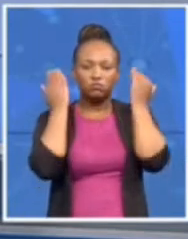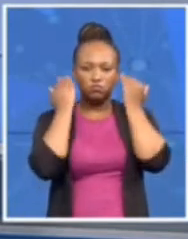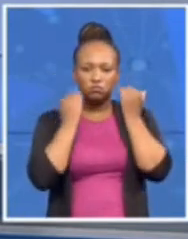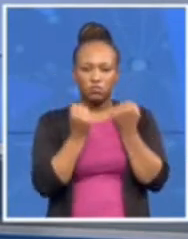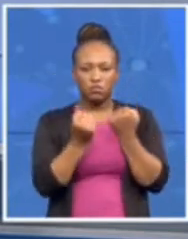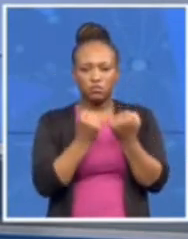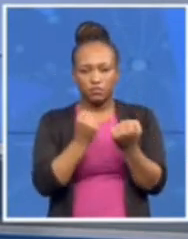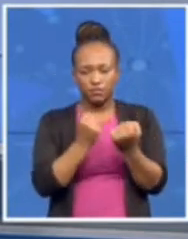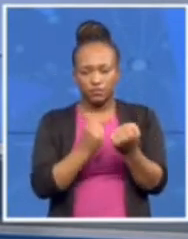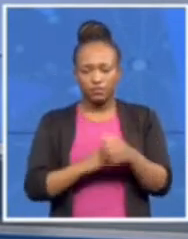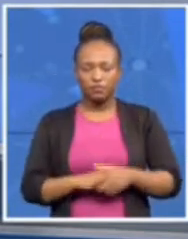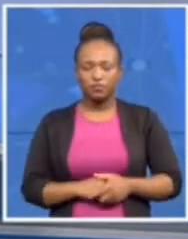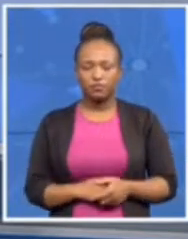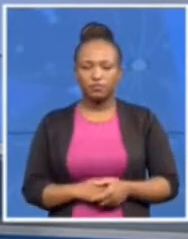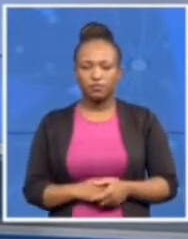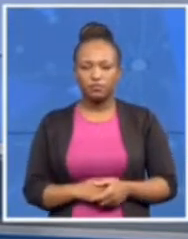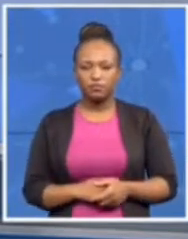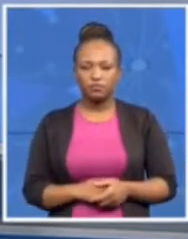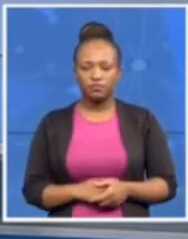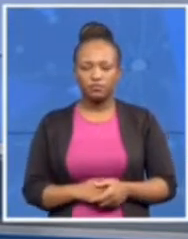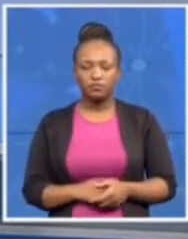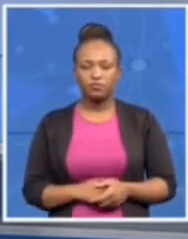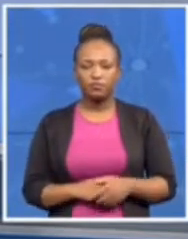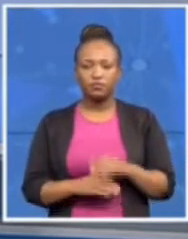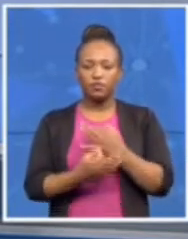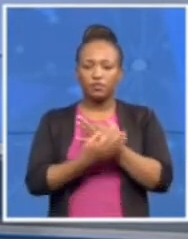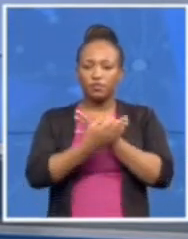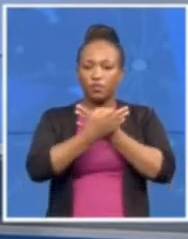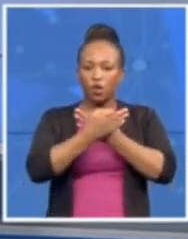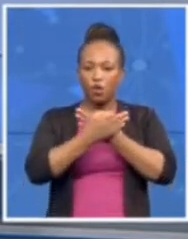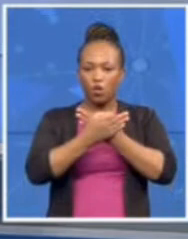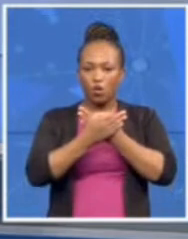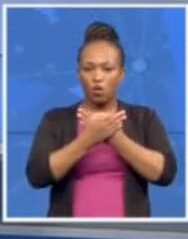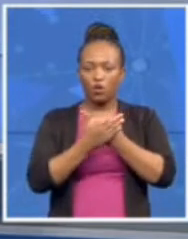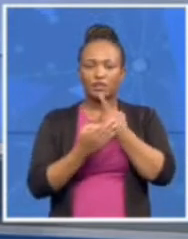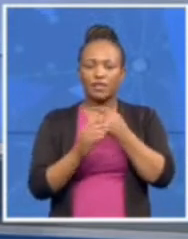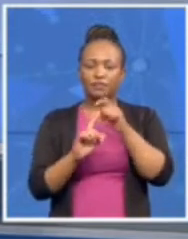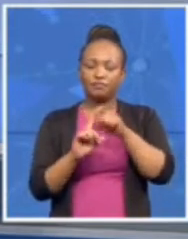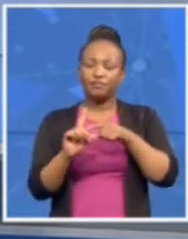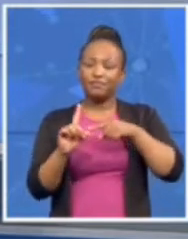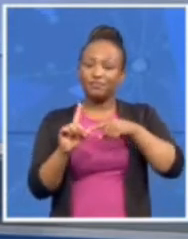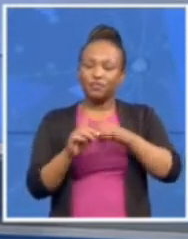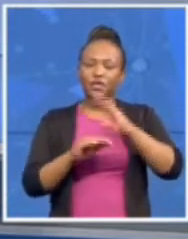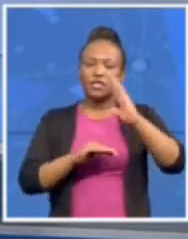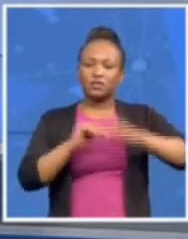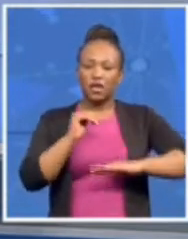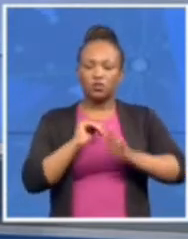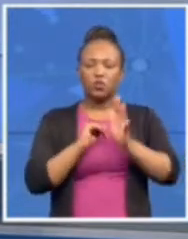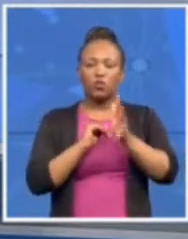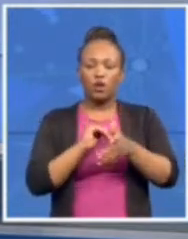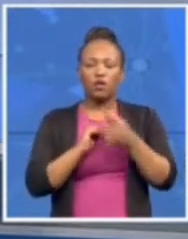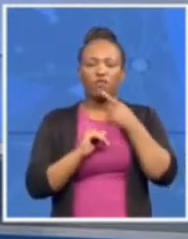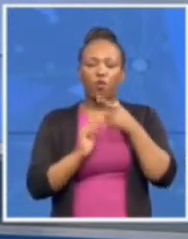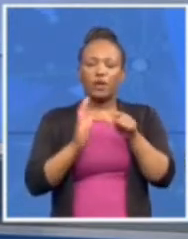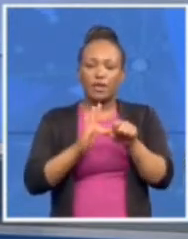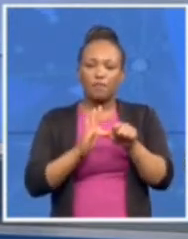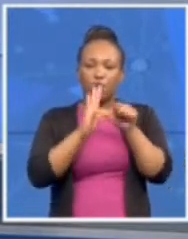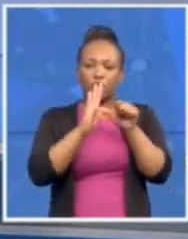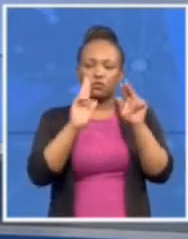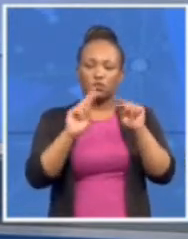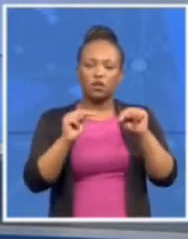Now, the Hawks say that he will be charged under the National Key Point Act. The suspect was caught with suspected stolen property after he